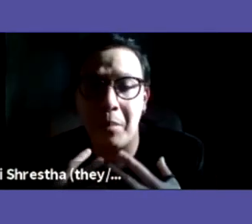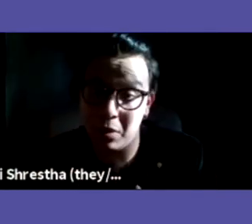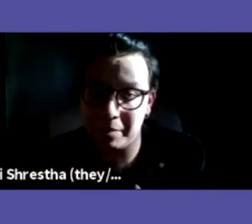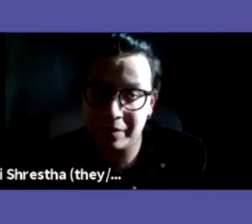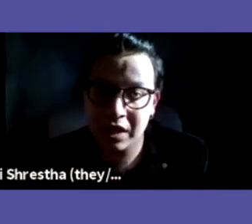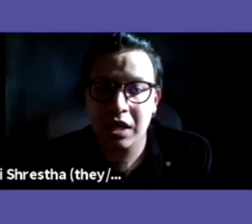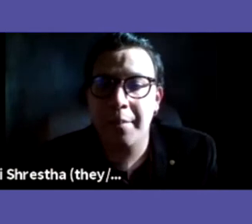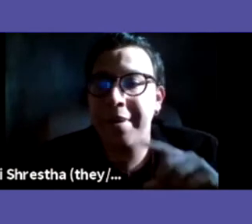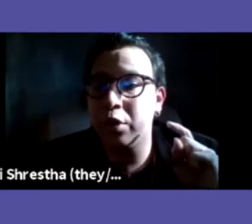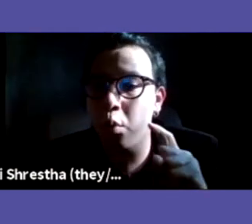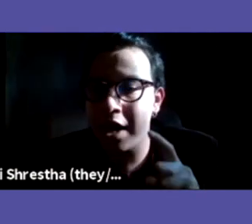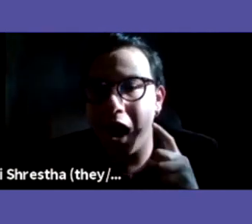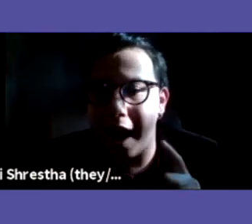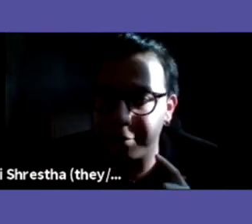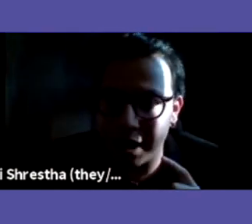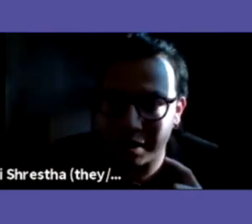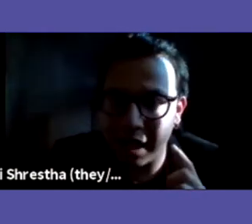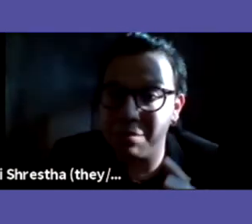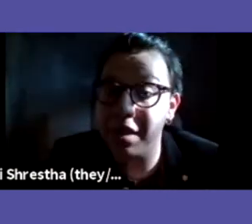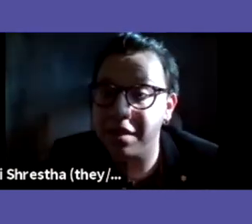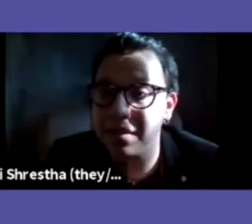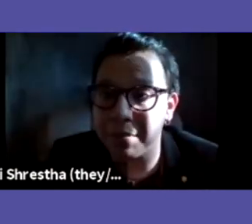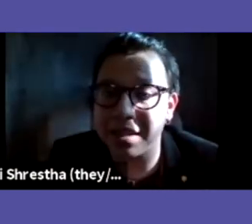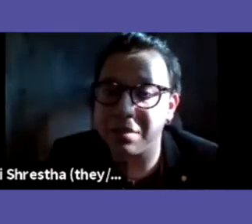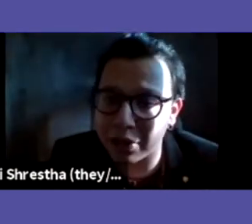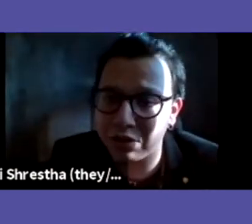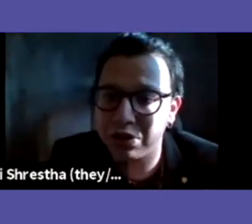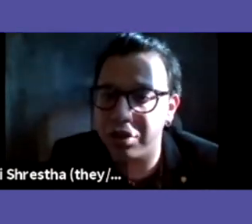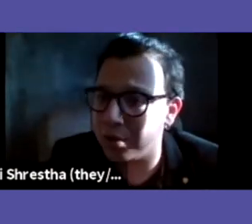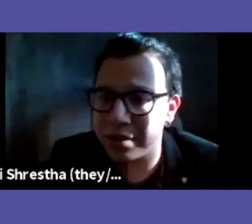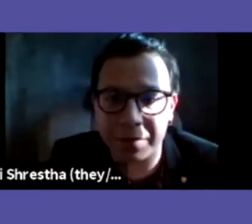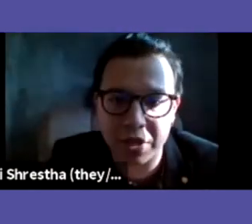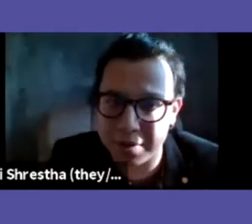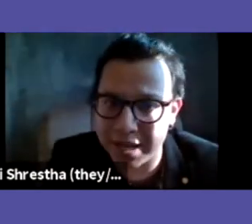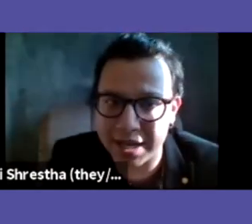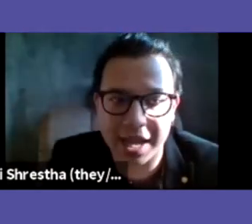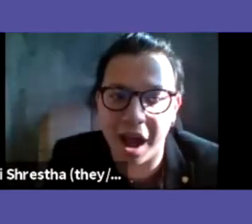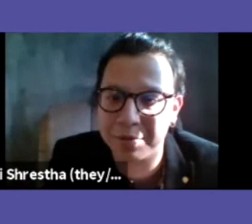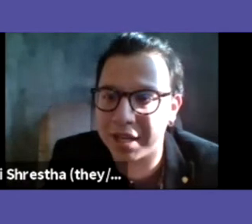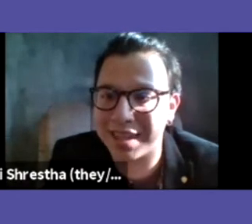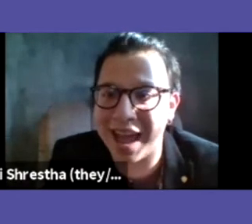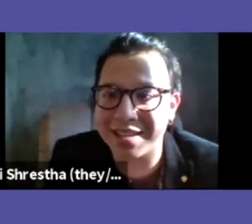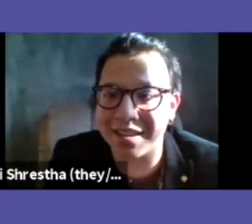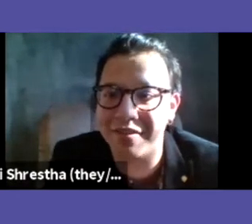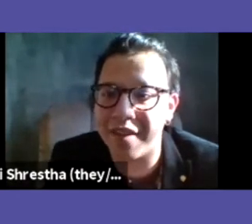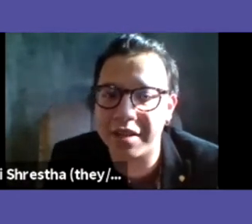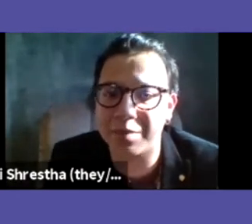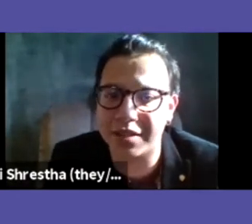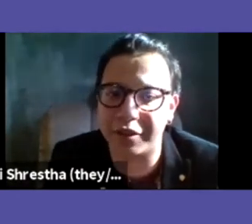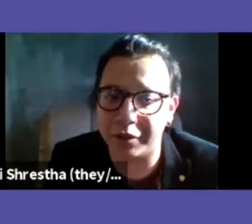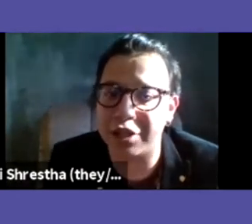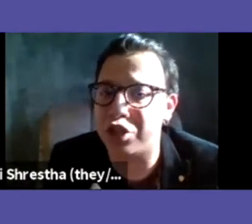a poem. Pick one object that means something special to you, something unique, an object that has a